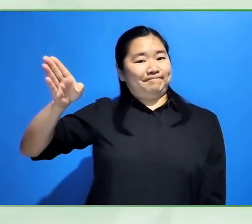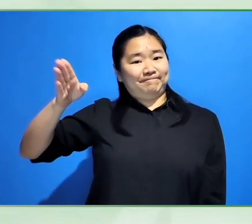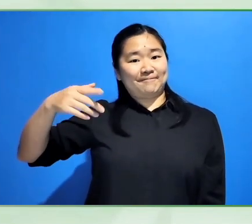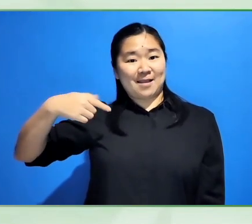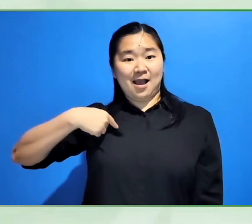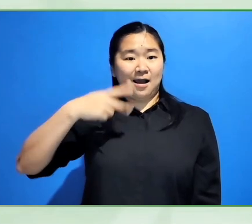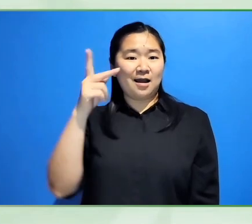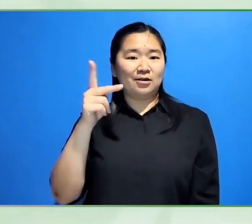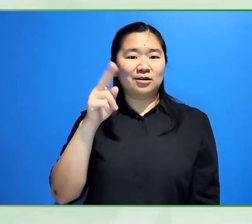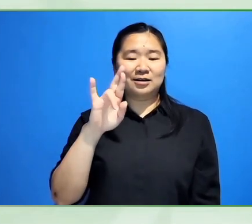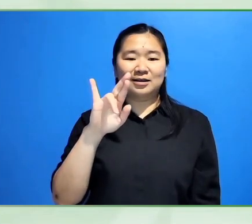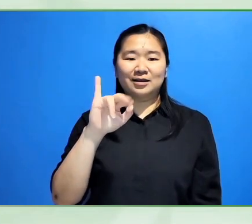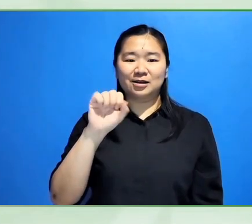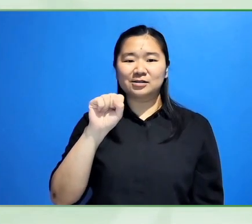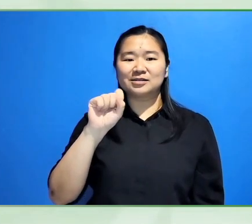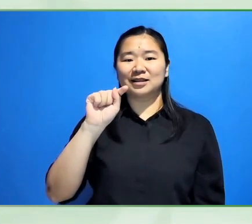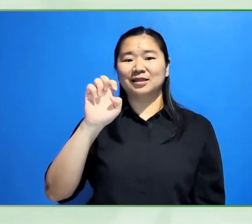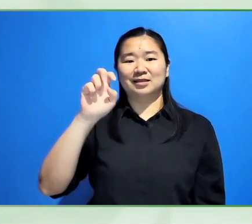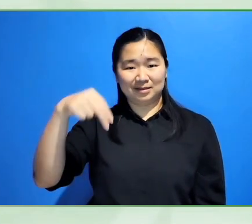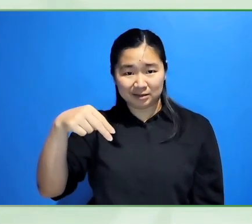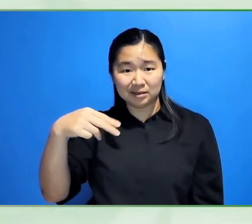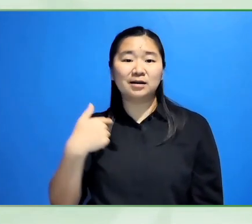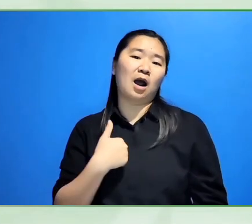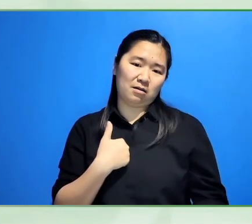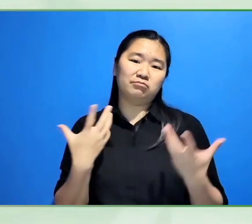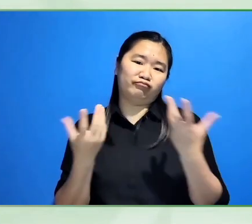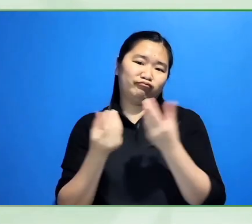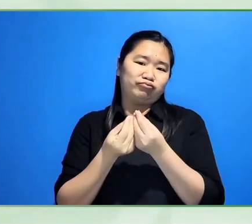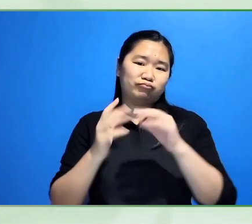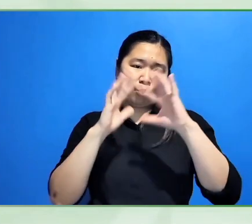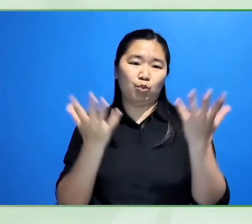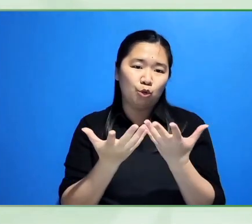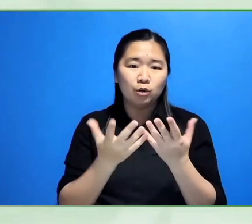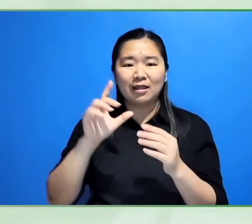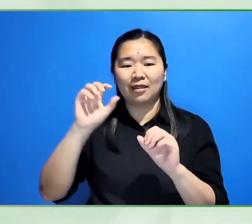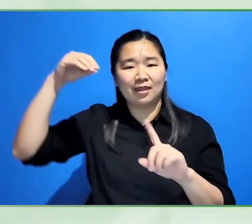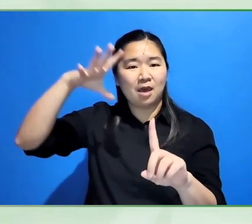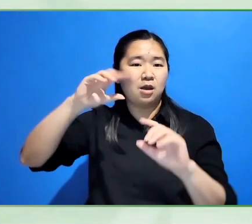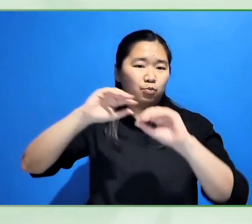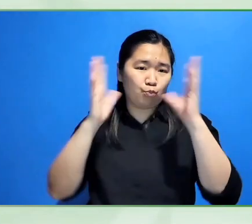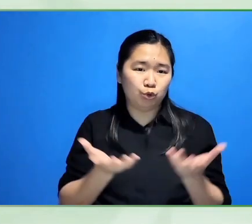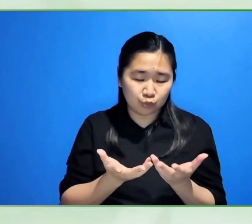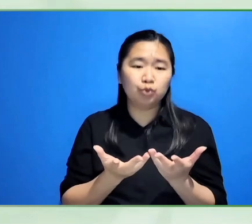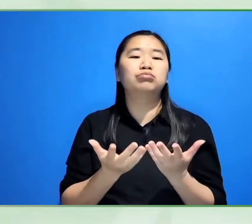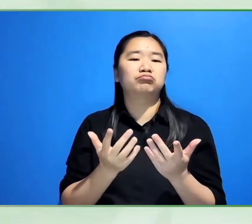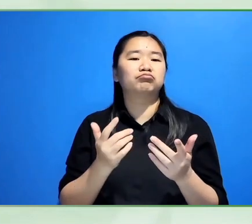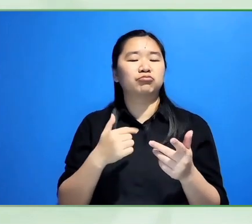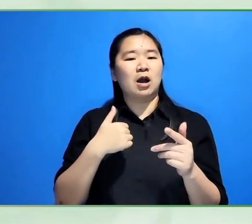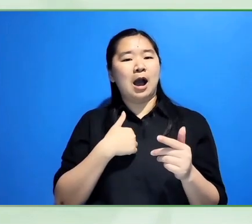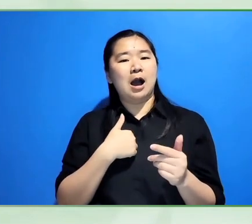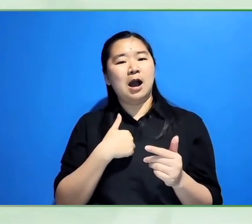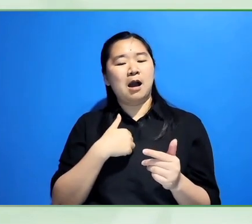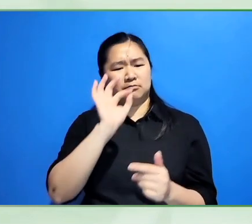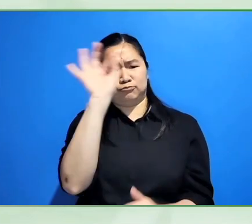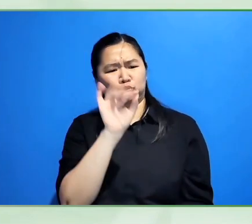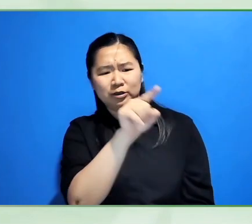and production methods, does Penta provide training on how to create prosthetics using parts from the US? And do they provide info or training